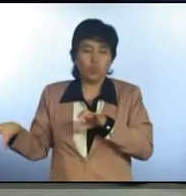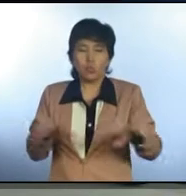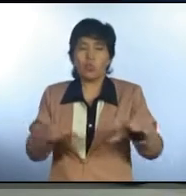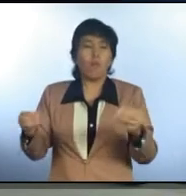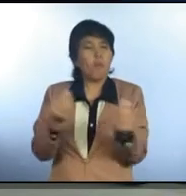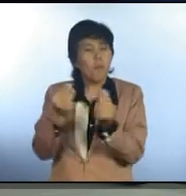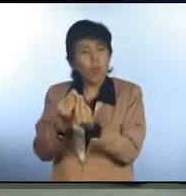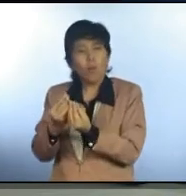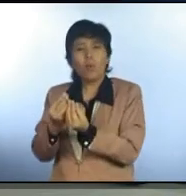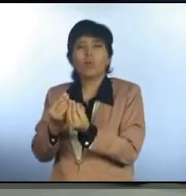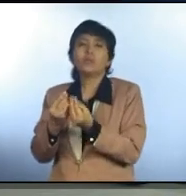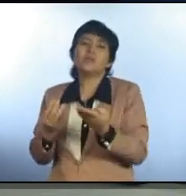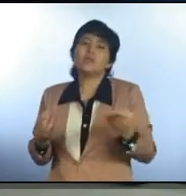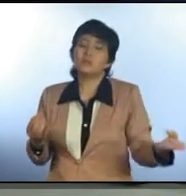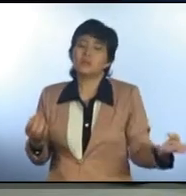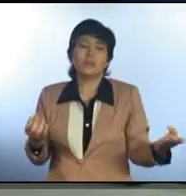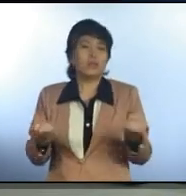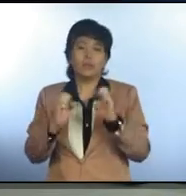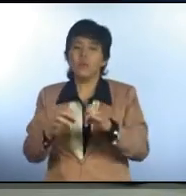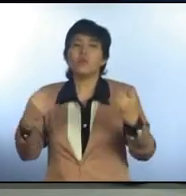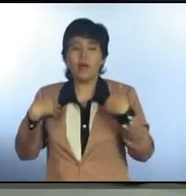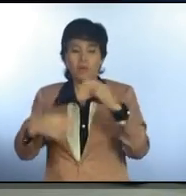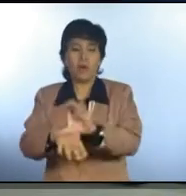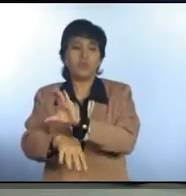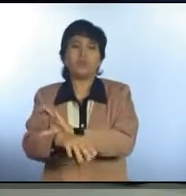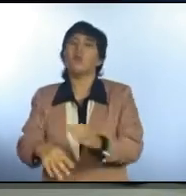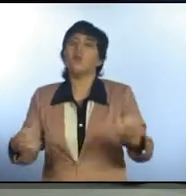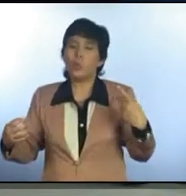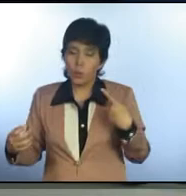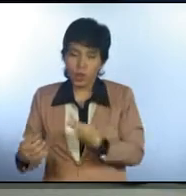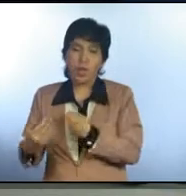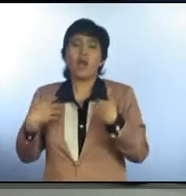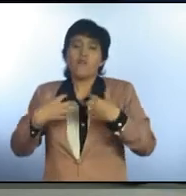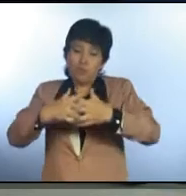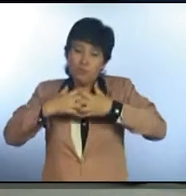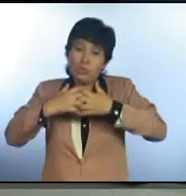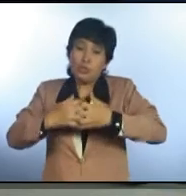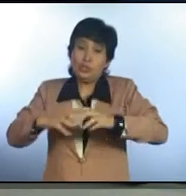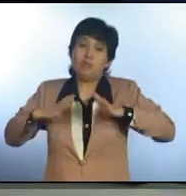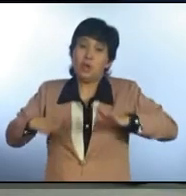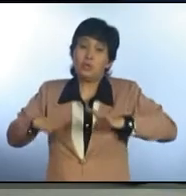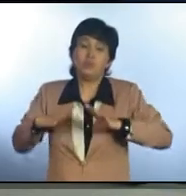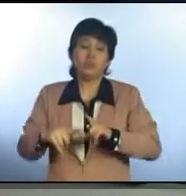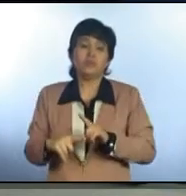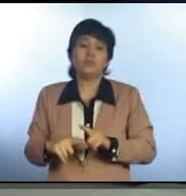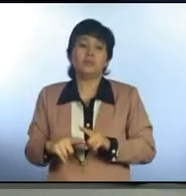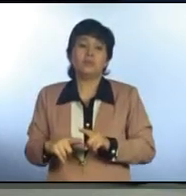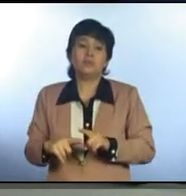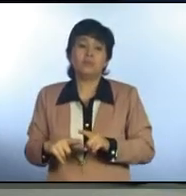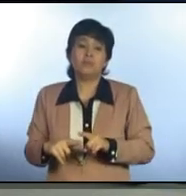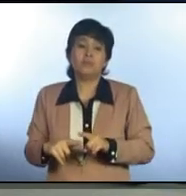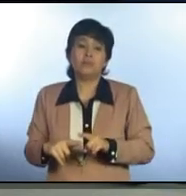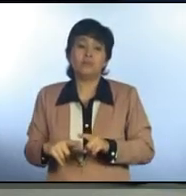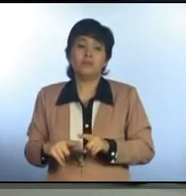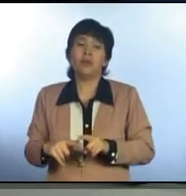Now, what we realize right now, even if we have computer, even if we have washing machine, the oven,